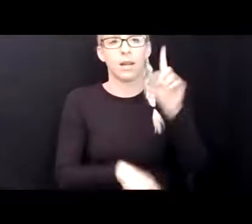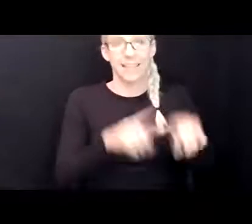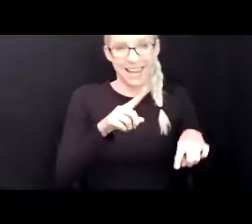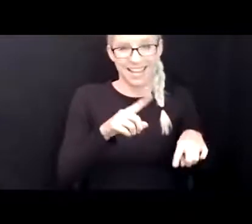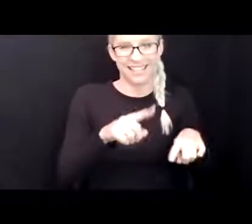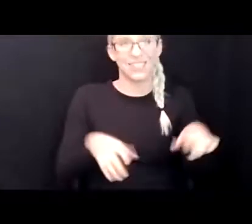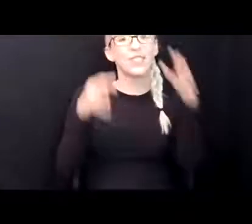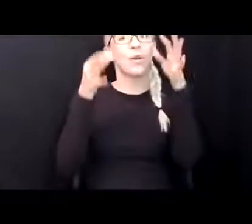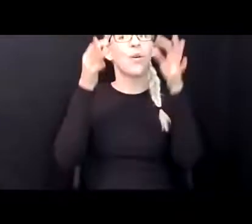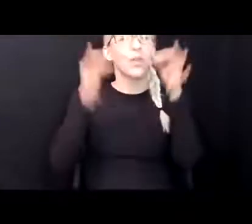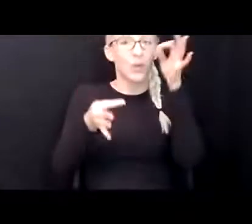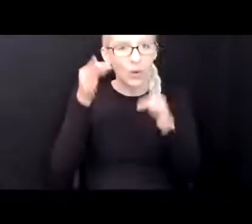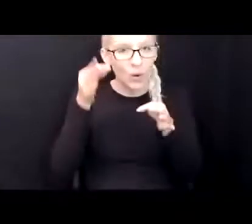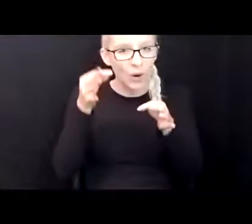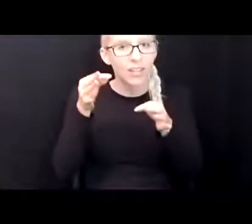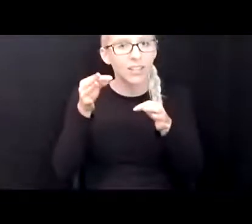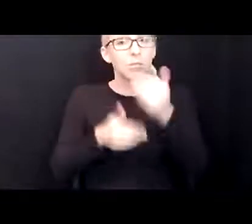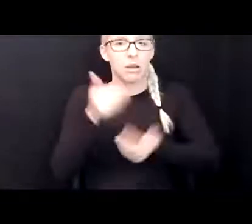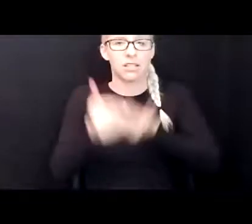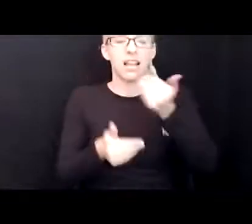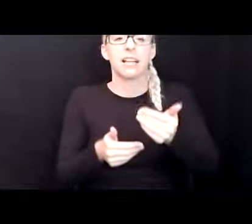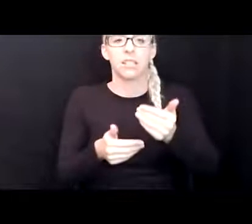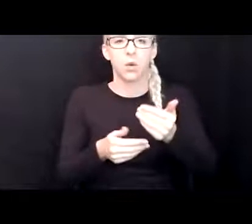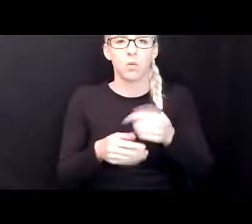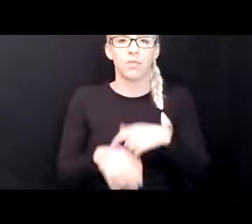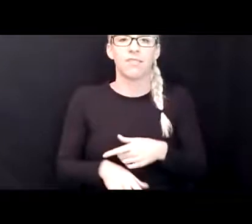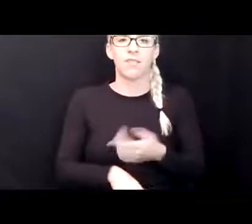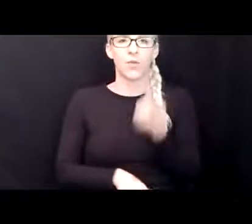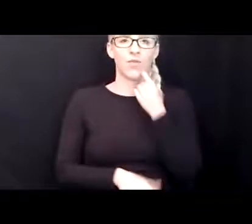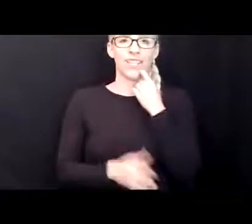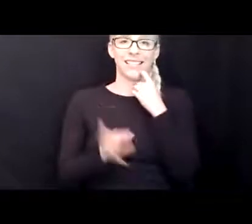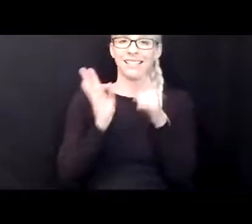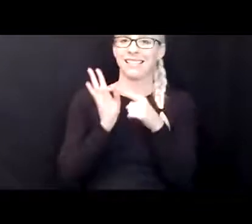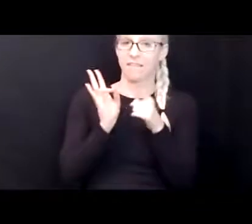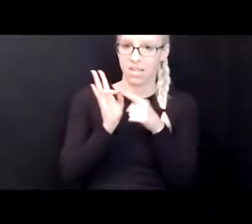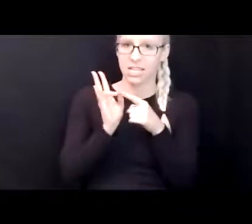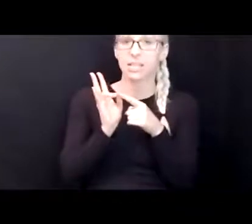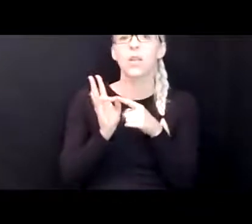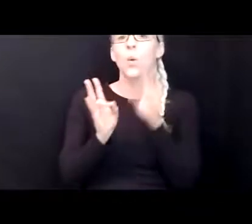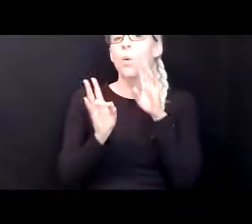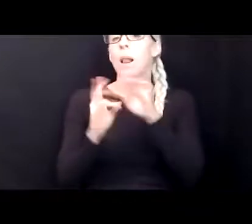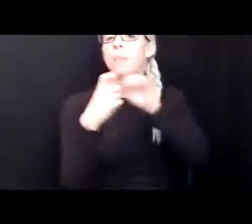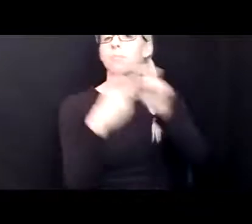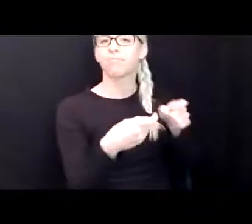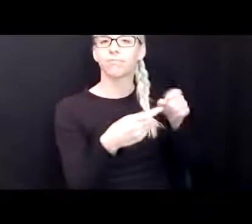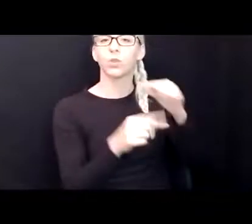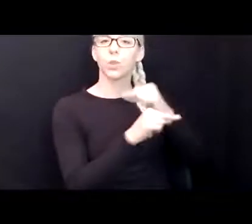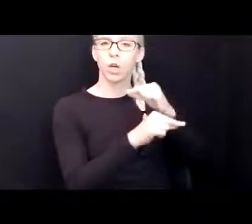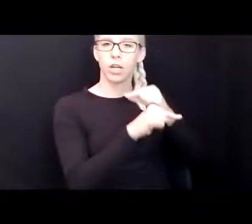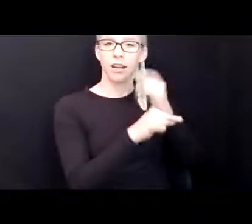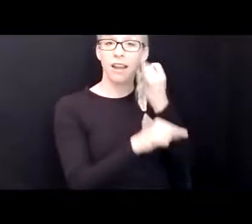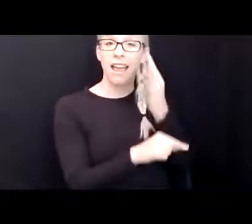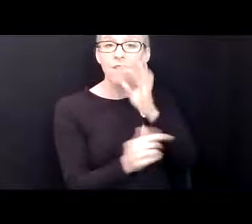that are at jeopardy of going to a guardian. So just those last 7 that I covered would go to a guardian, even if all of the rights were ultimately